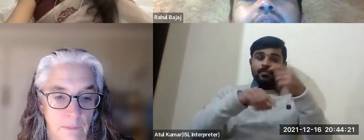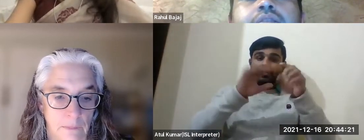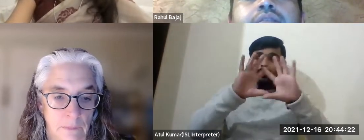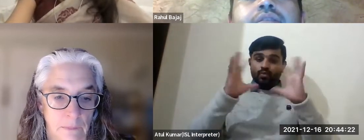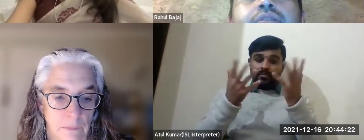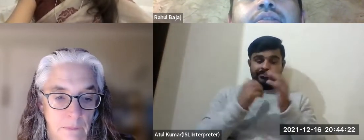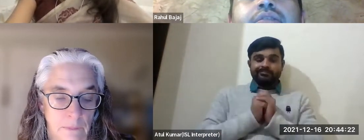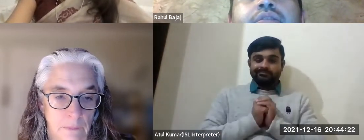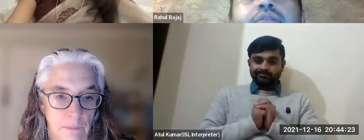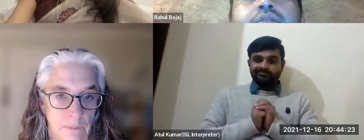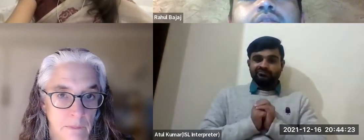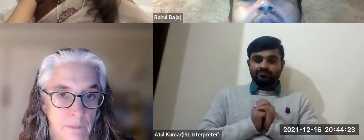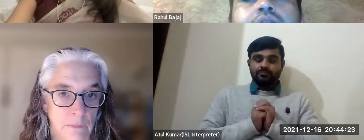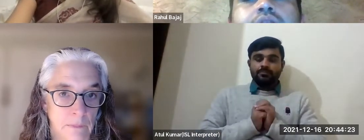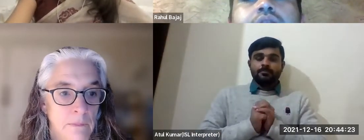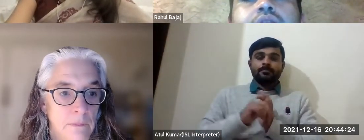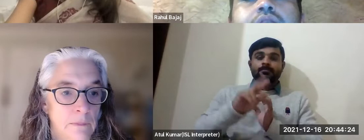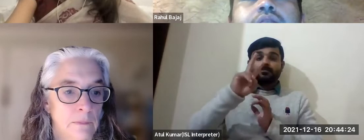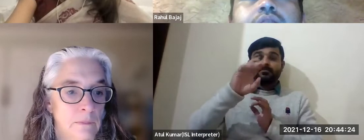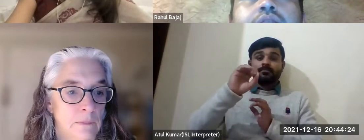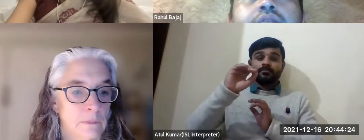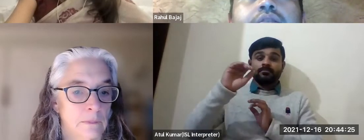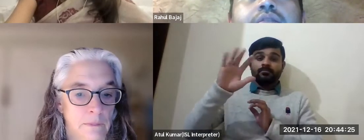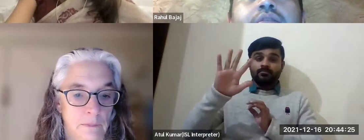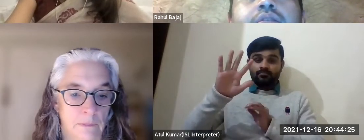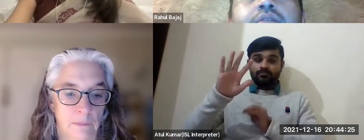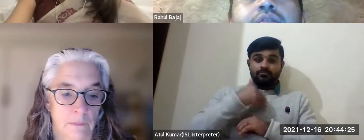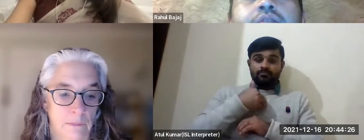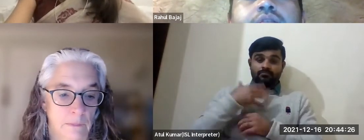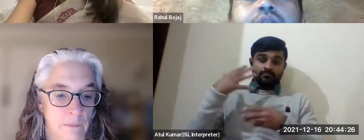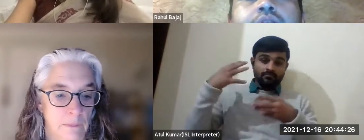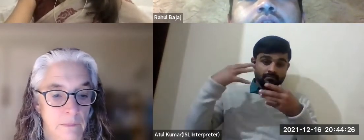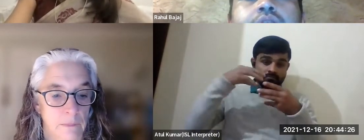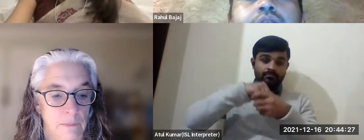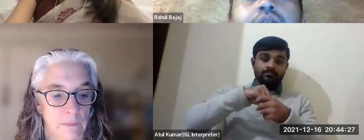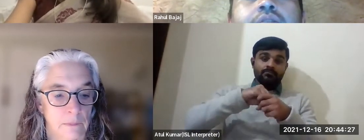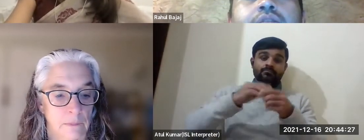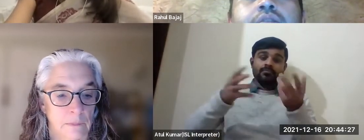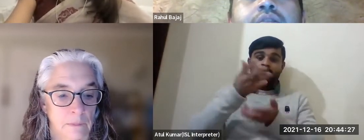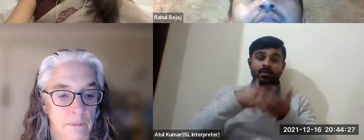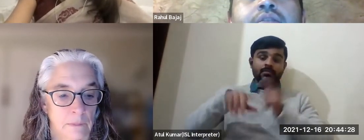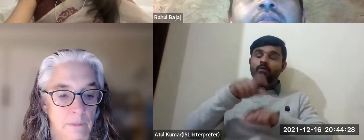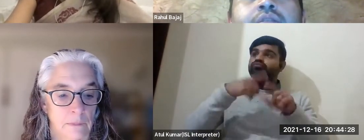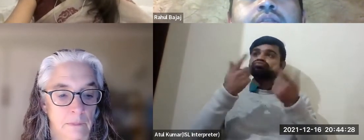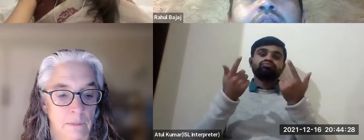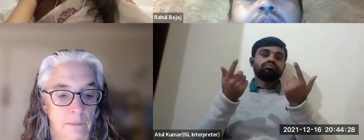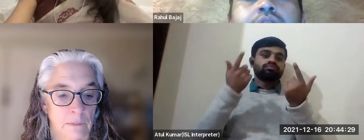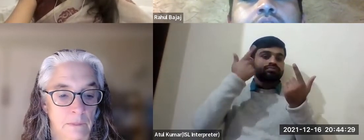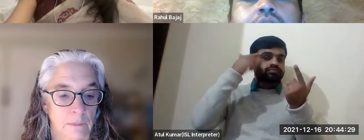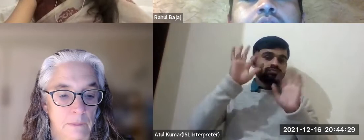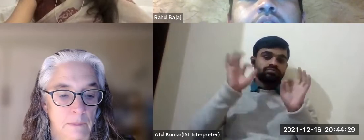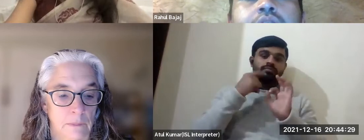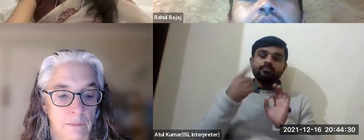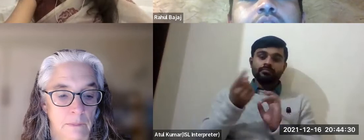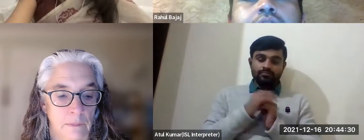Yeah. And in 2005, when I reached out to them, they had no clue that they had